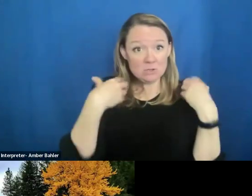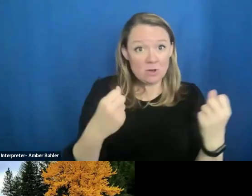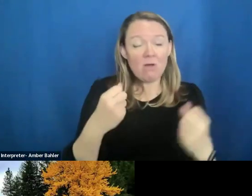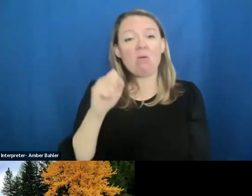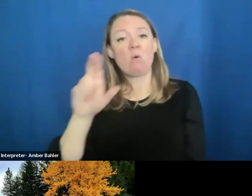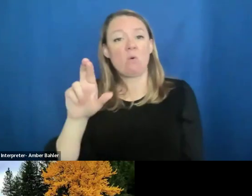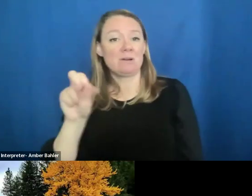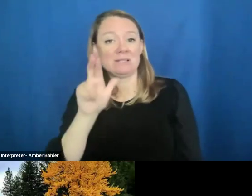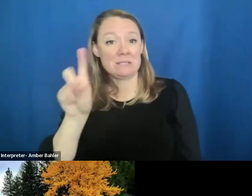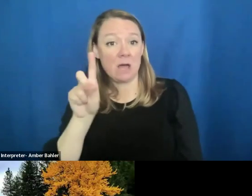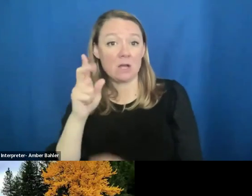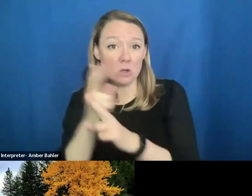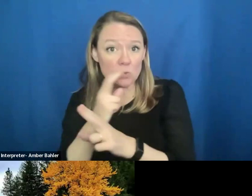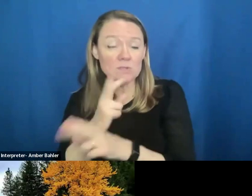challenges.